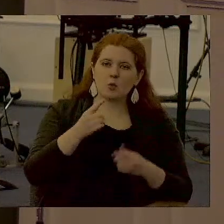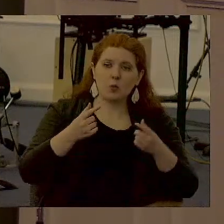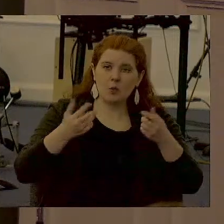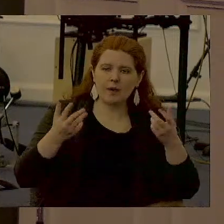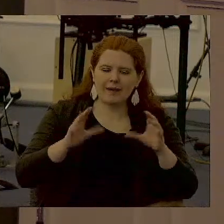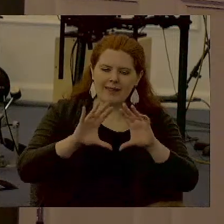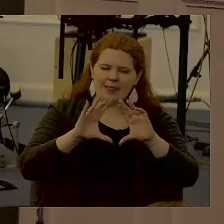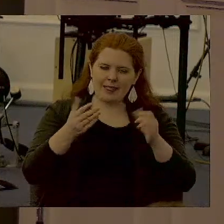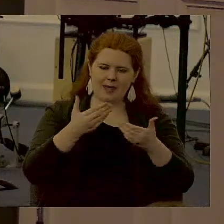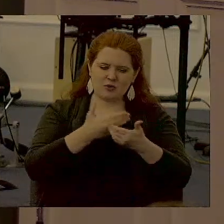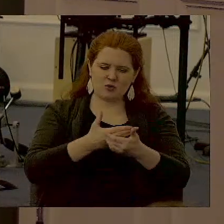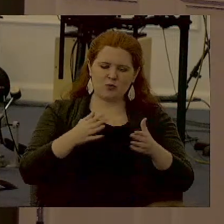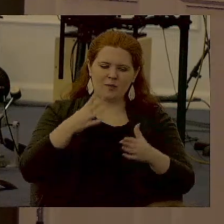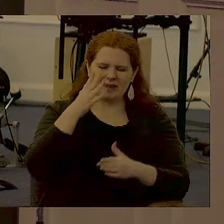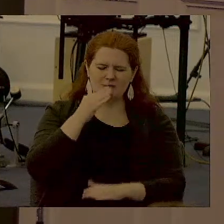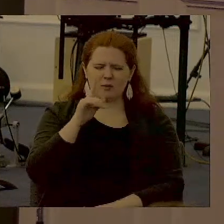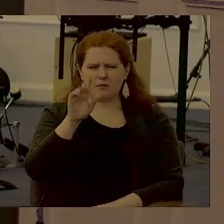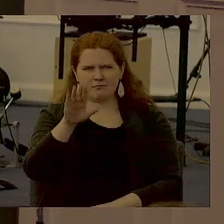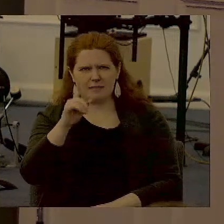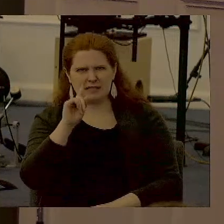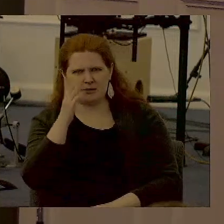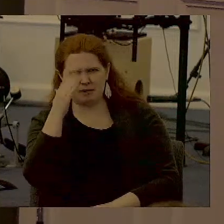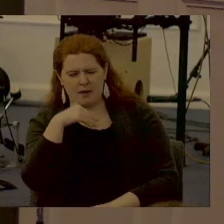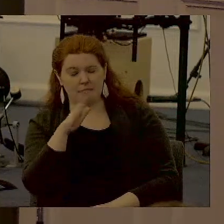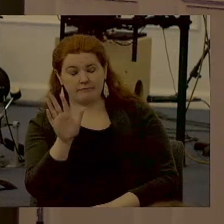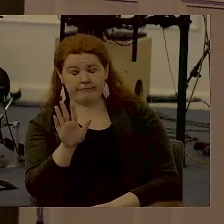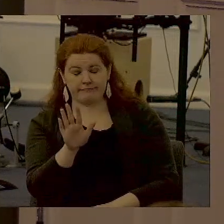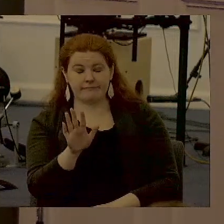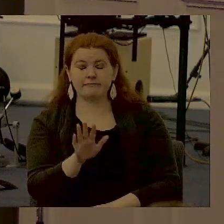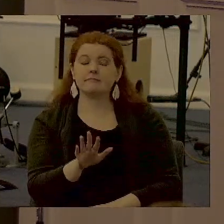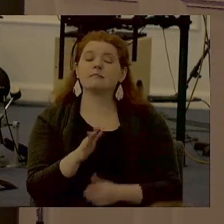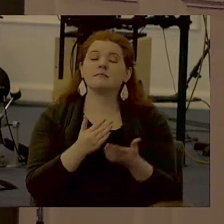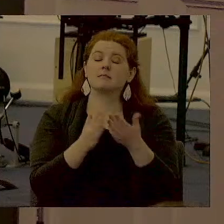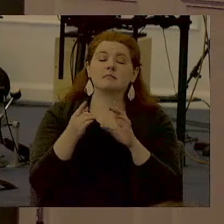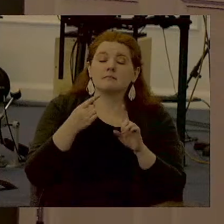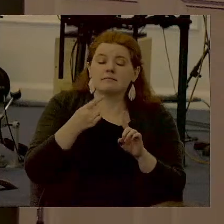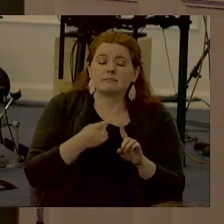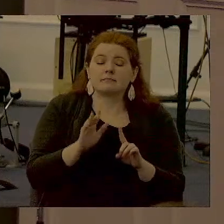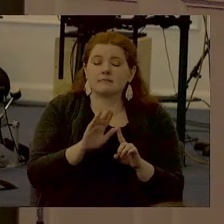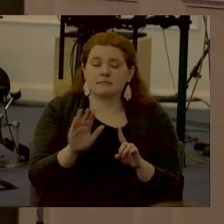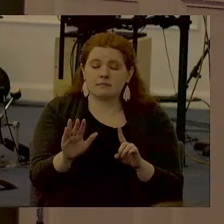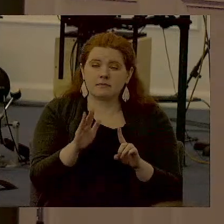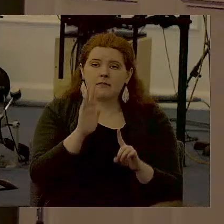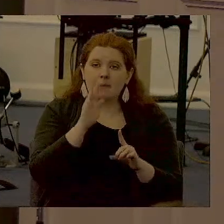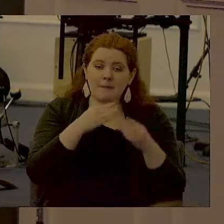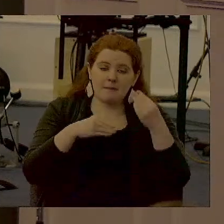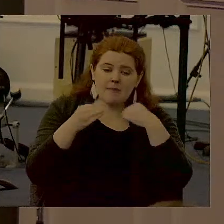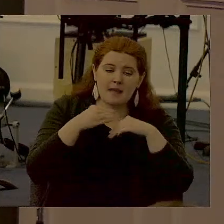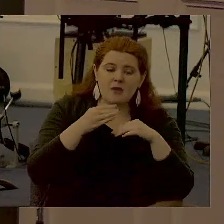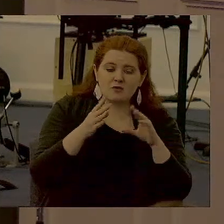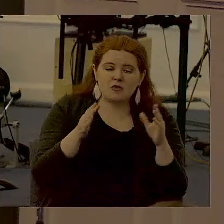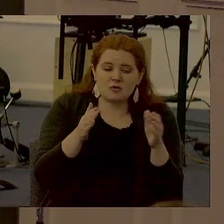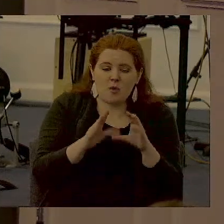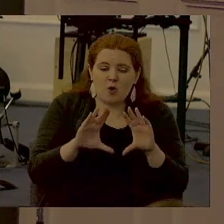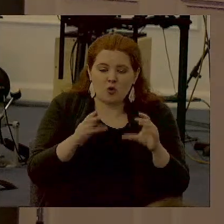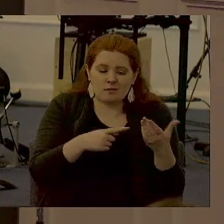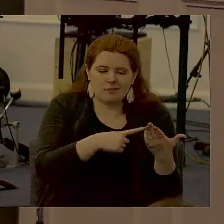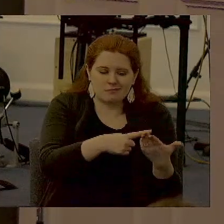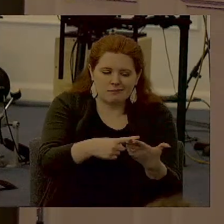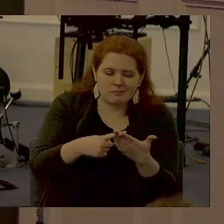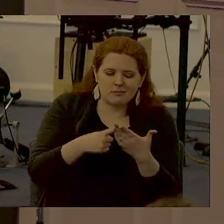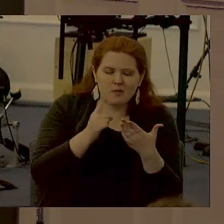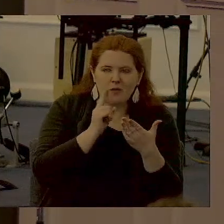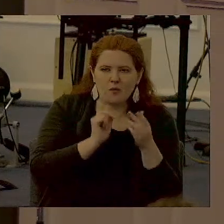classroom experiences. That sounds weird, whatever I could say. We're going to have meals and small group discussions